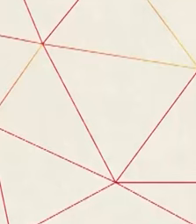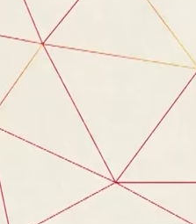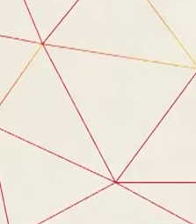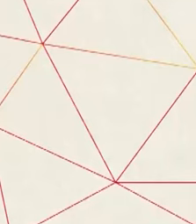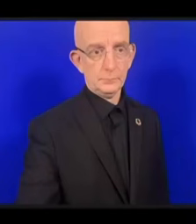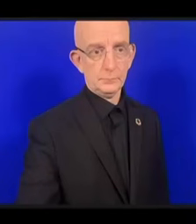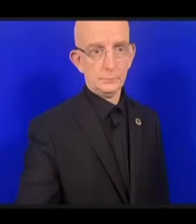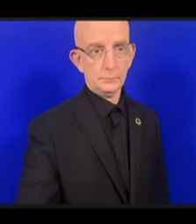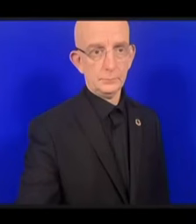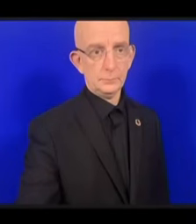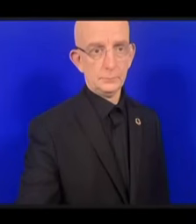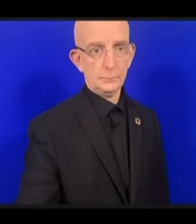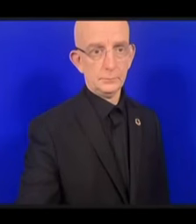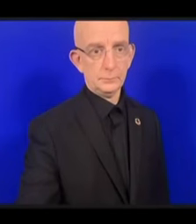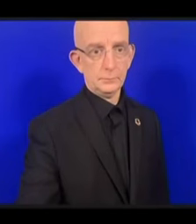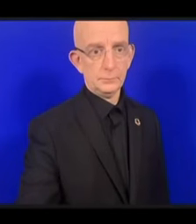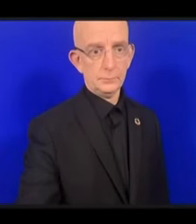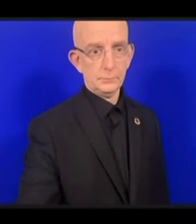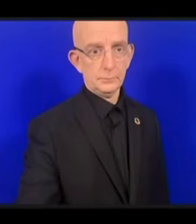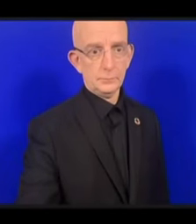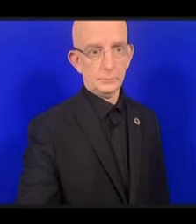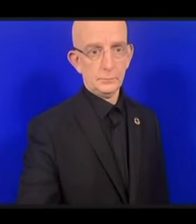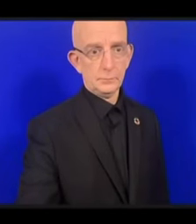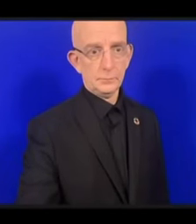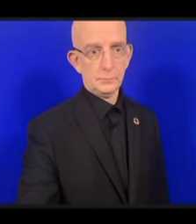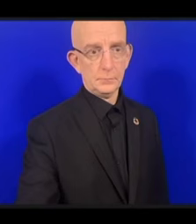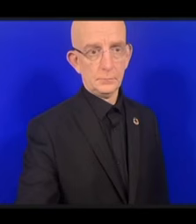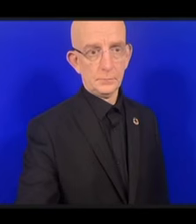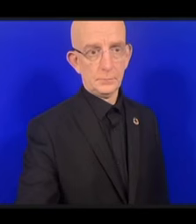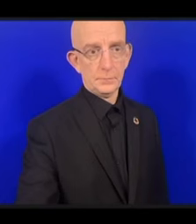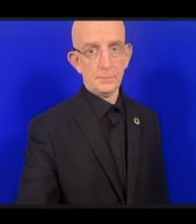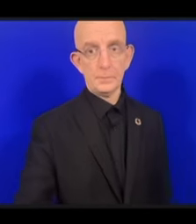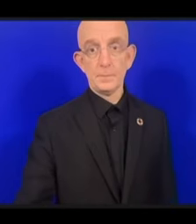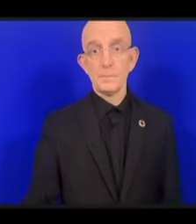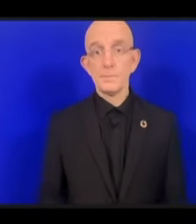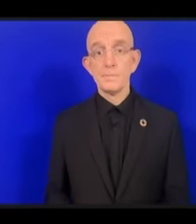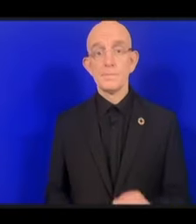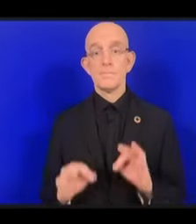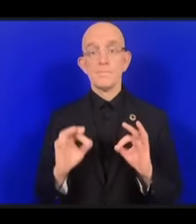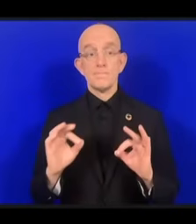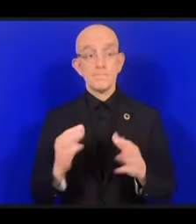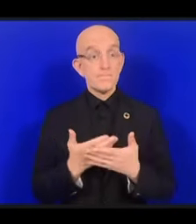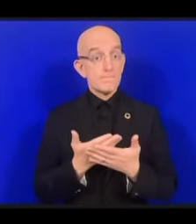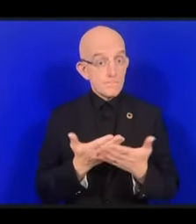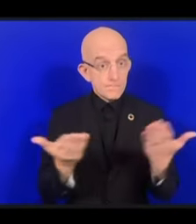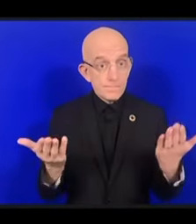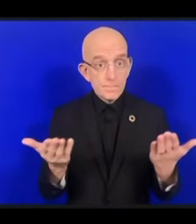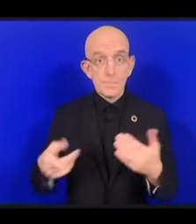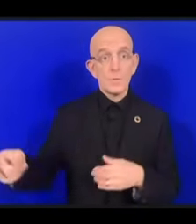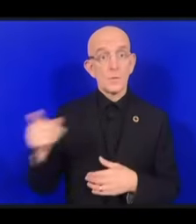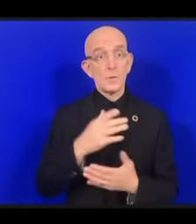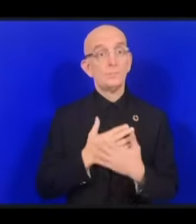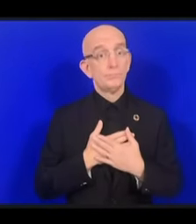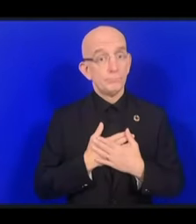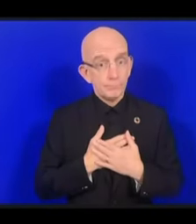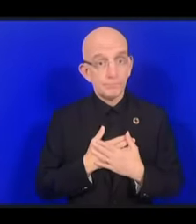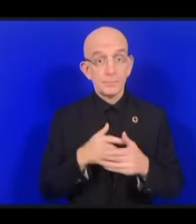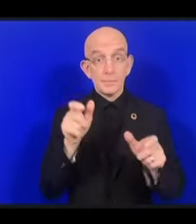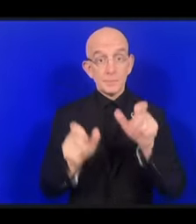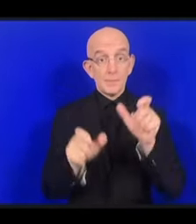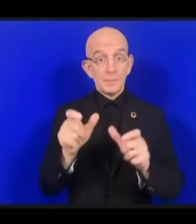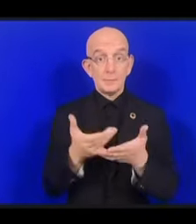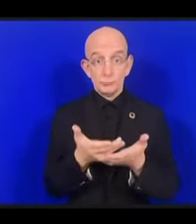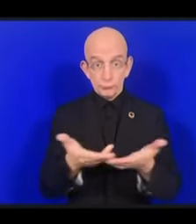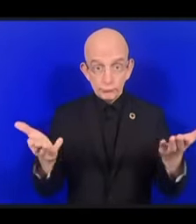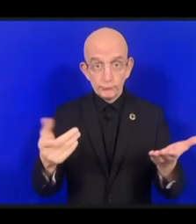Excellency, distinguished delegates and participants, I would like to welcome all of you to the closing ceremony of the